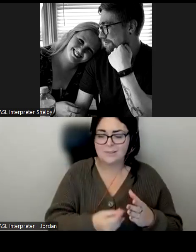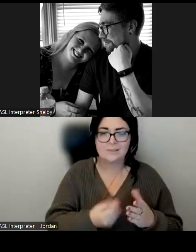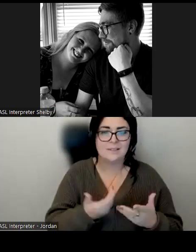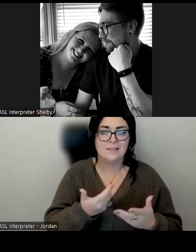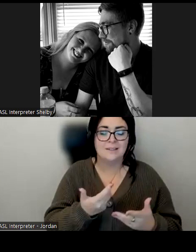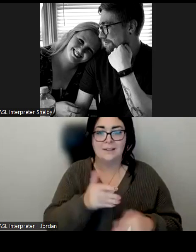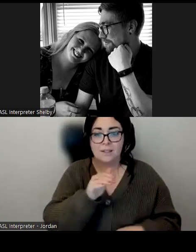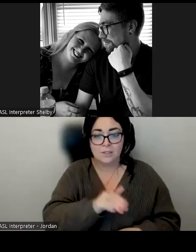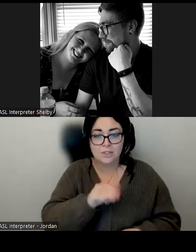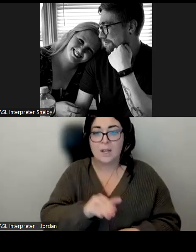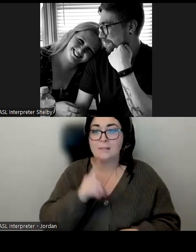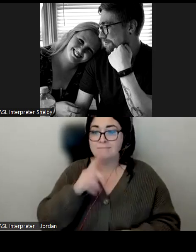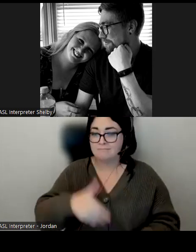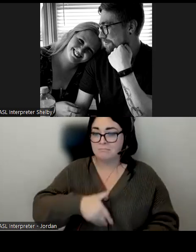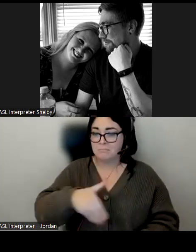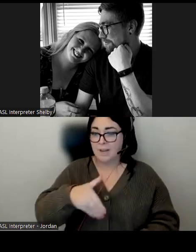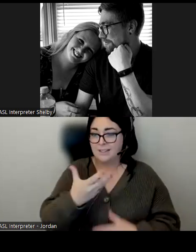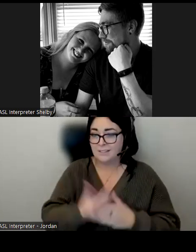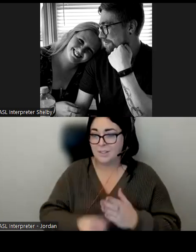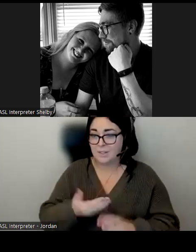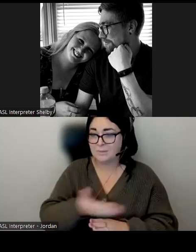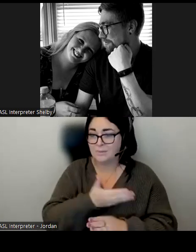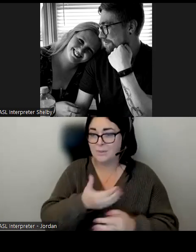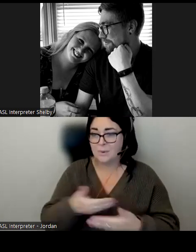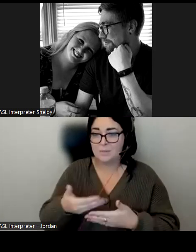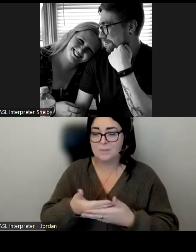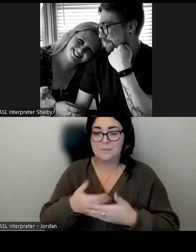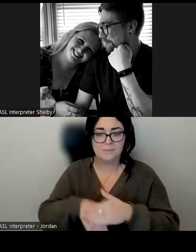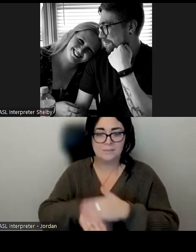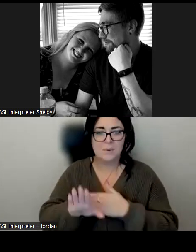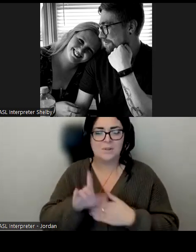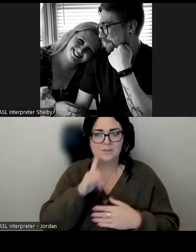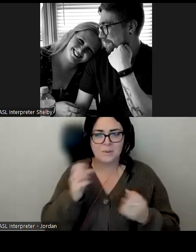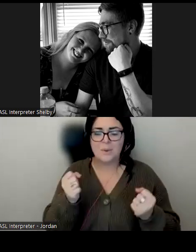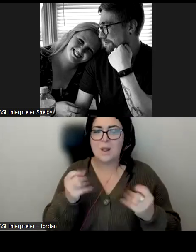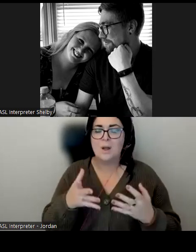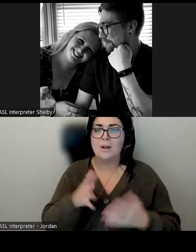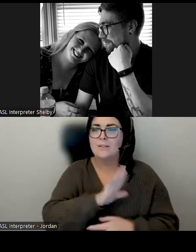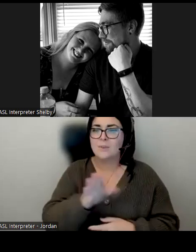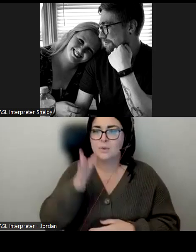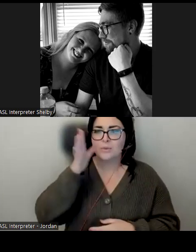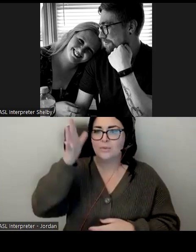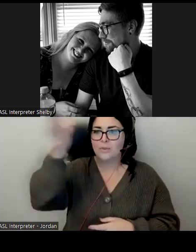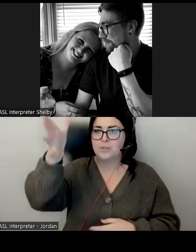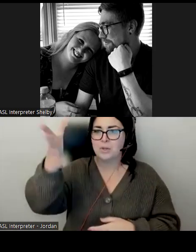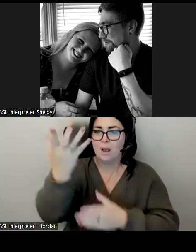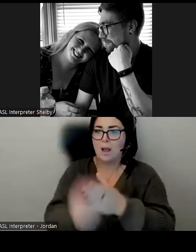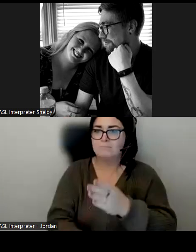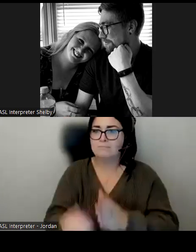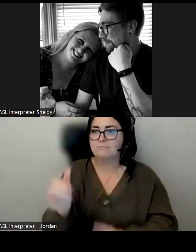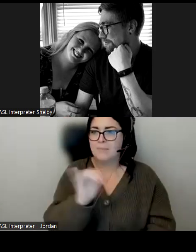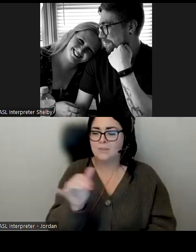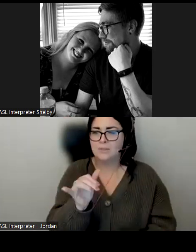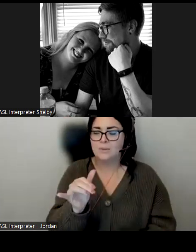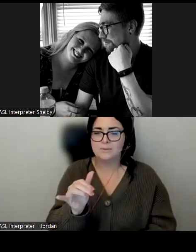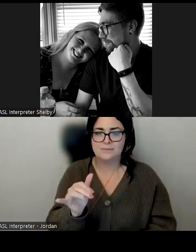loss. That's a big loss in terms of the hopes and dreams for the future. So